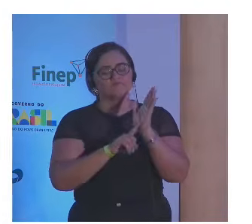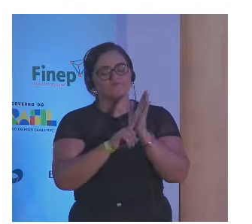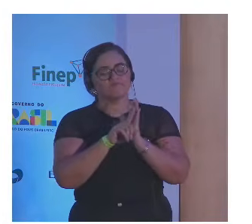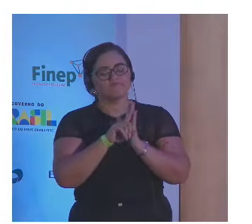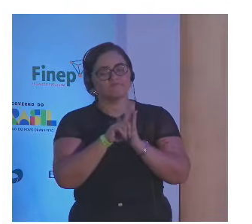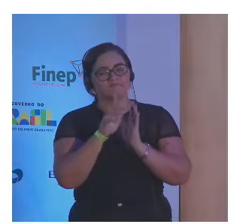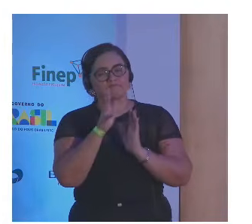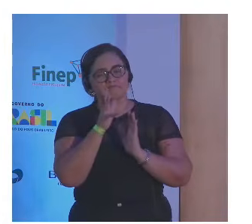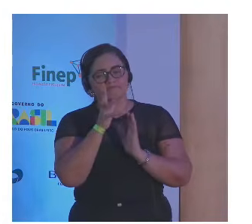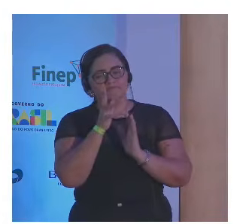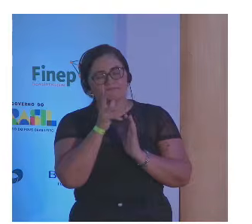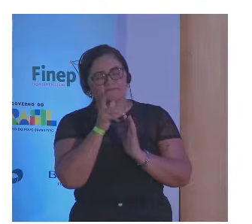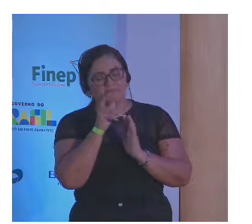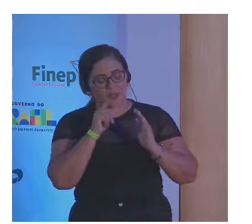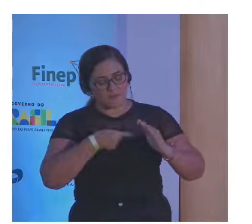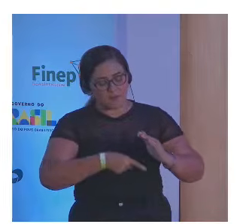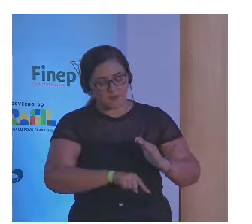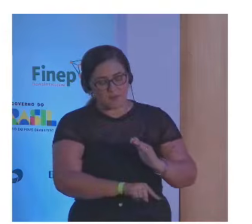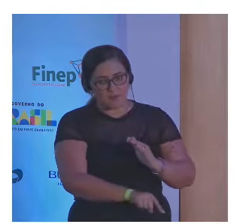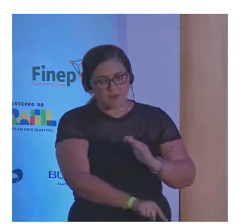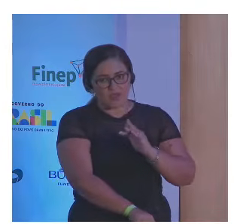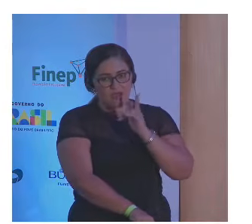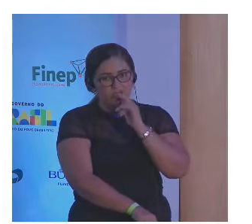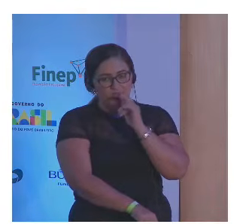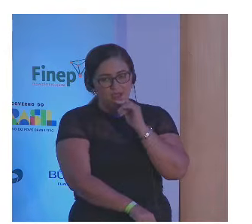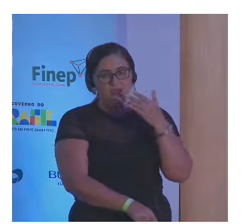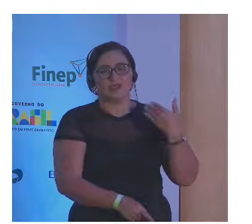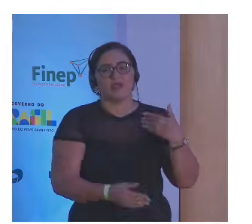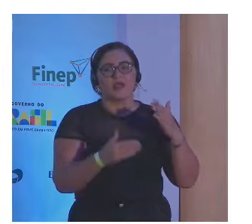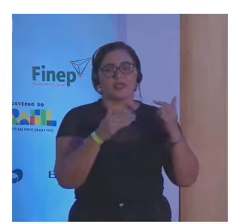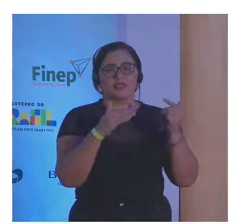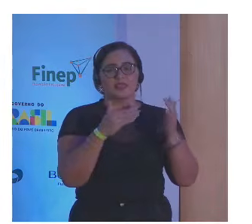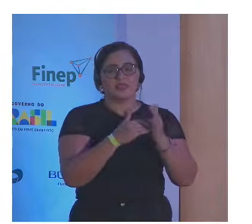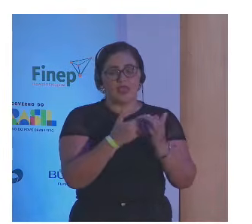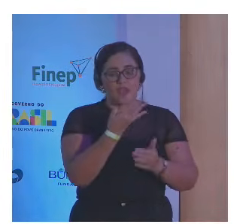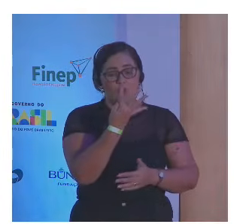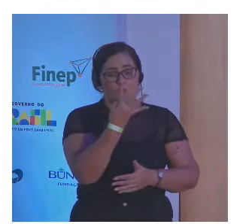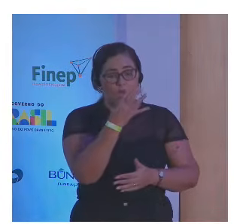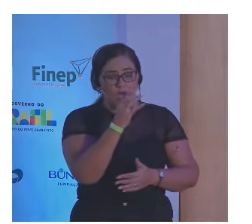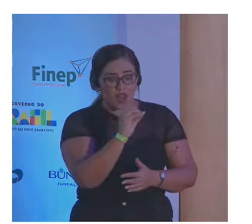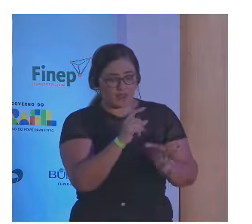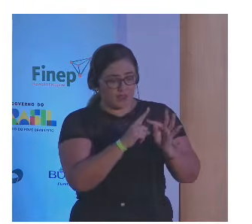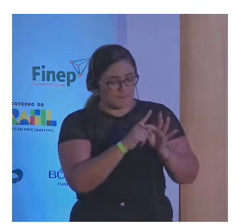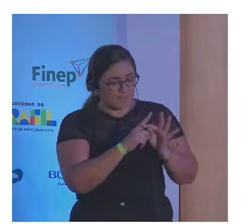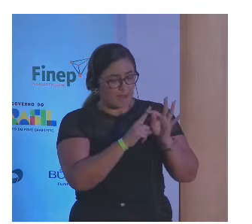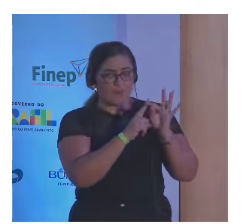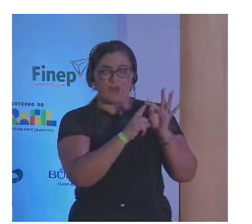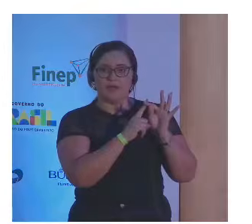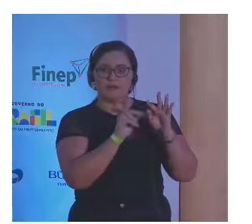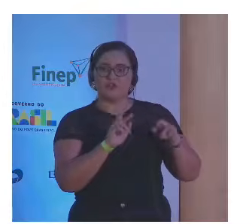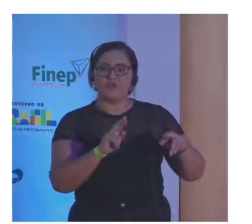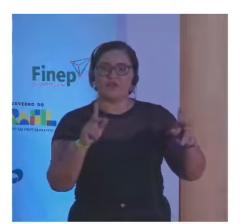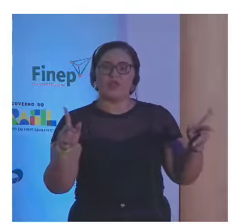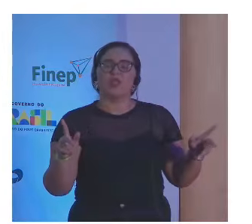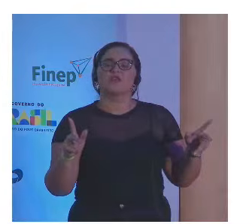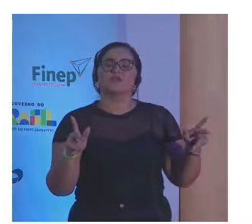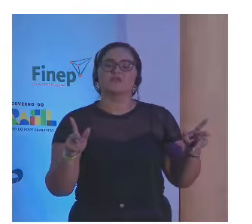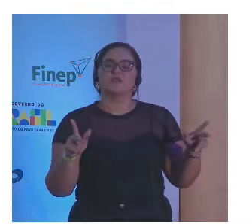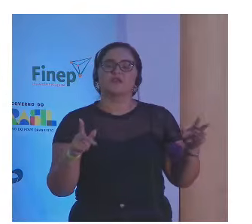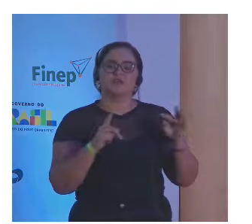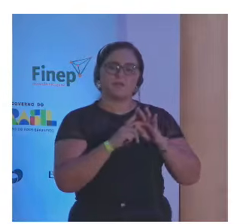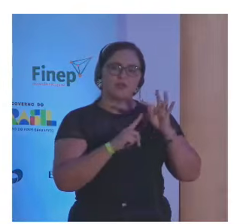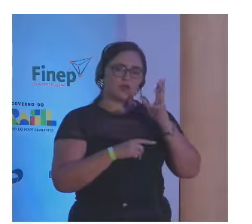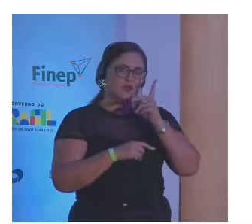The mesophotic reefs depend on photosynthesis, the cold water reefs not. But focusing here on the warm water reefs,